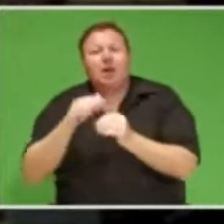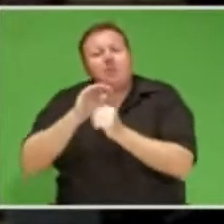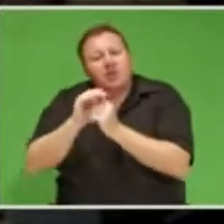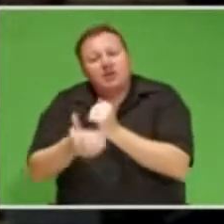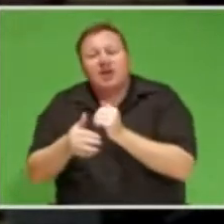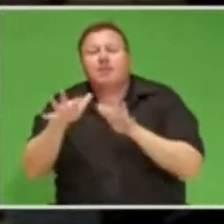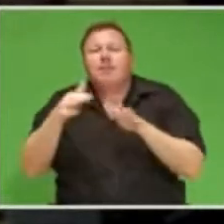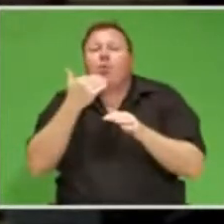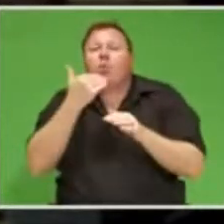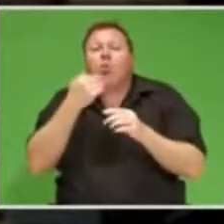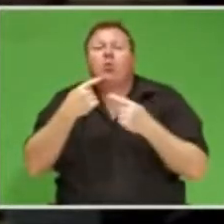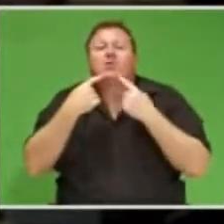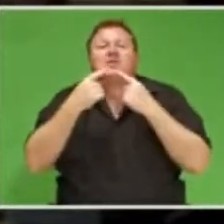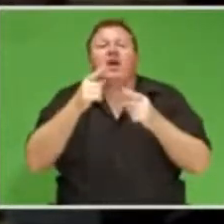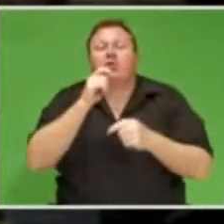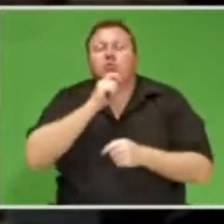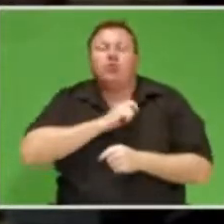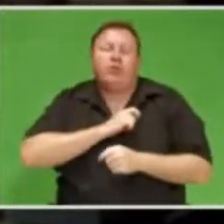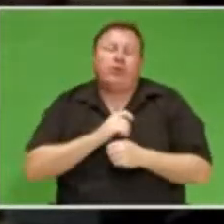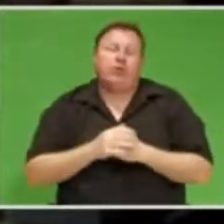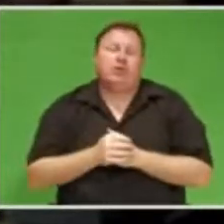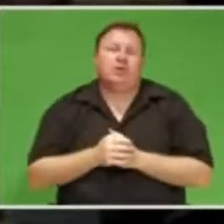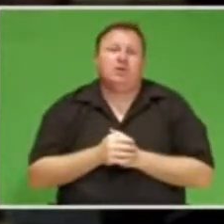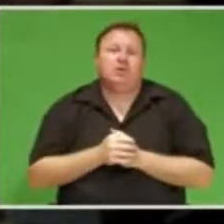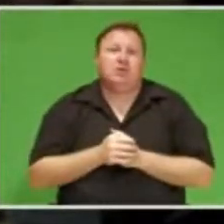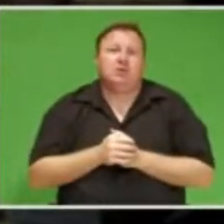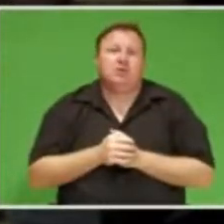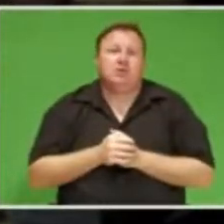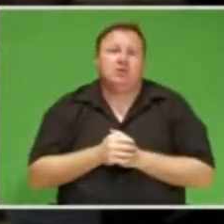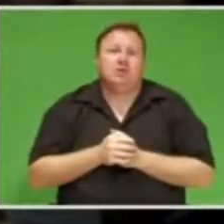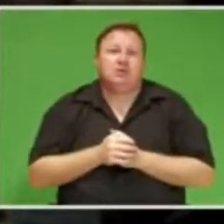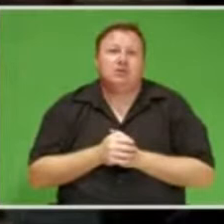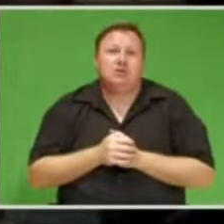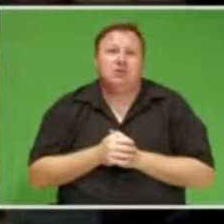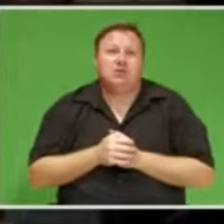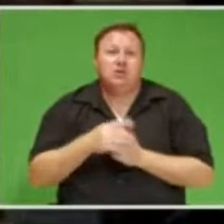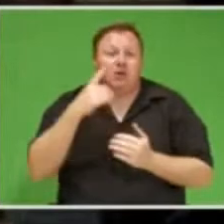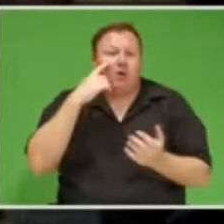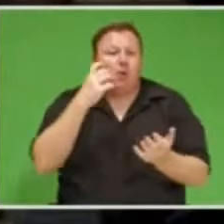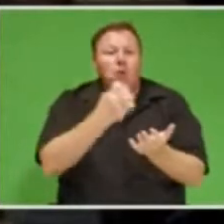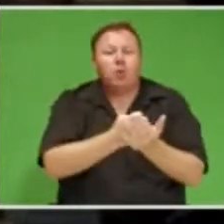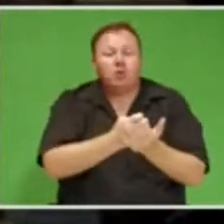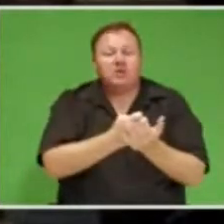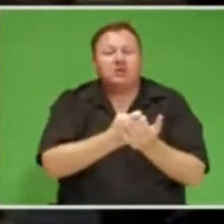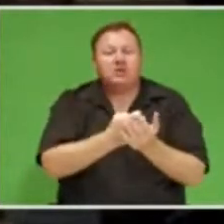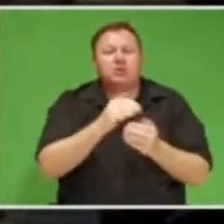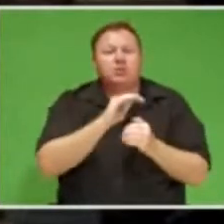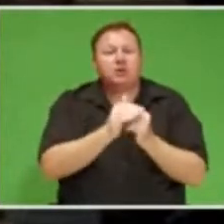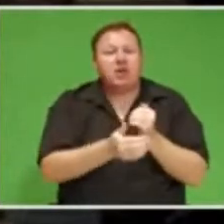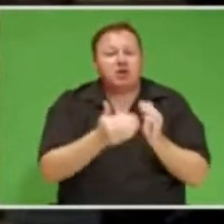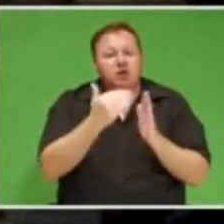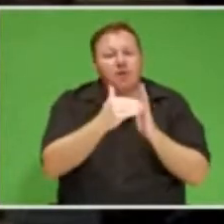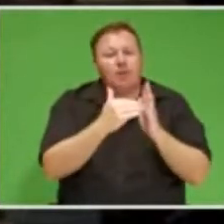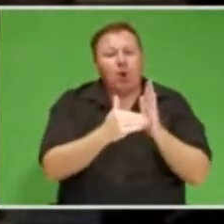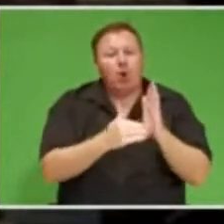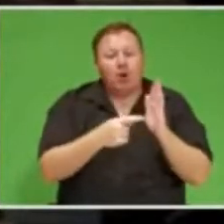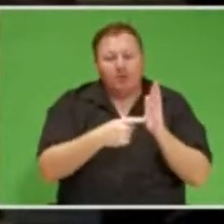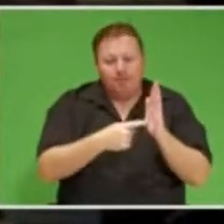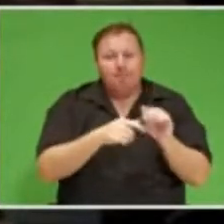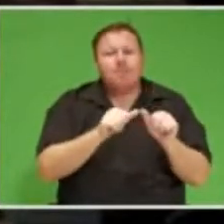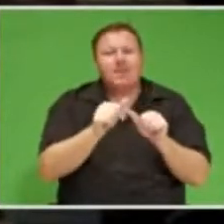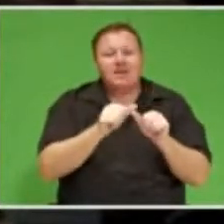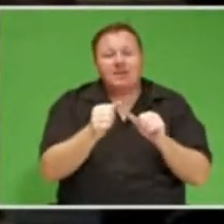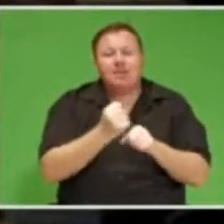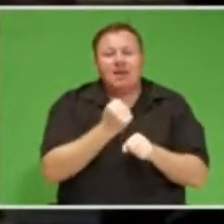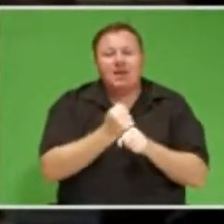Work is underway to improve access to the Witness Protection Program for public